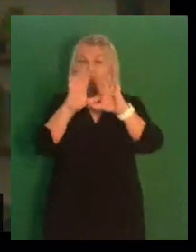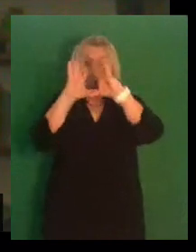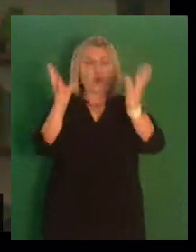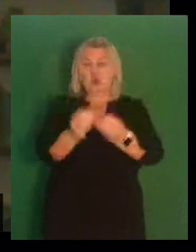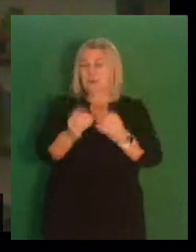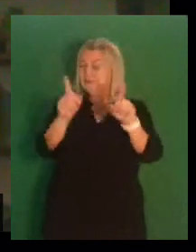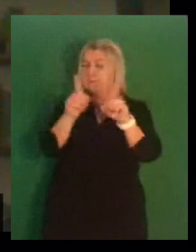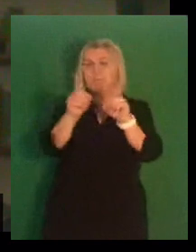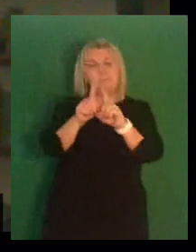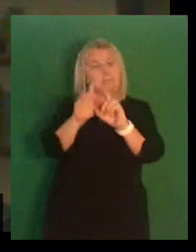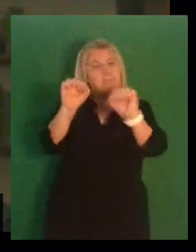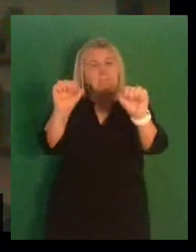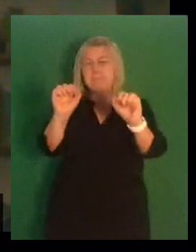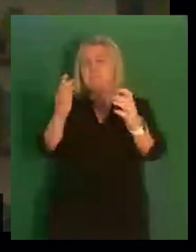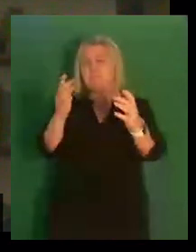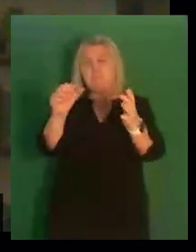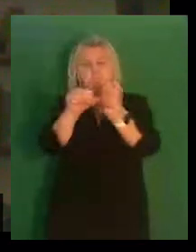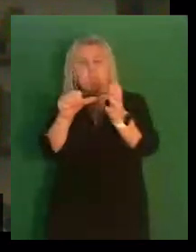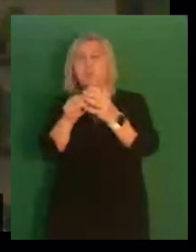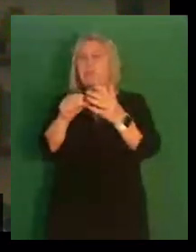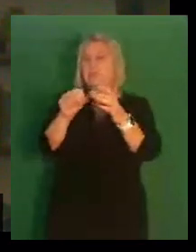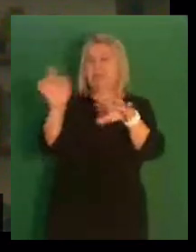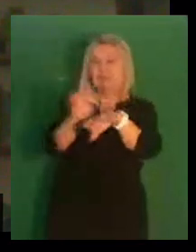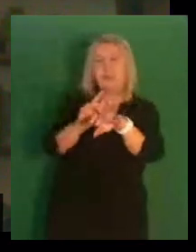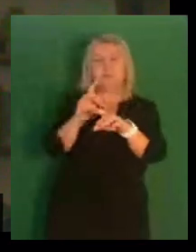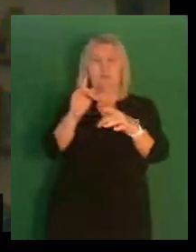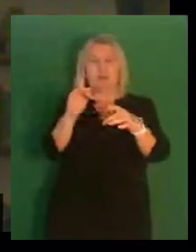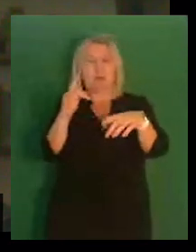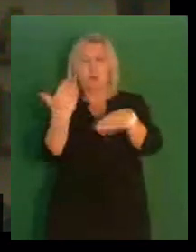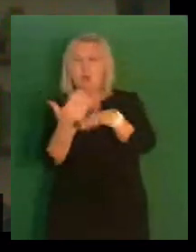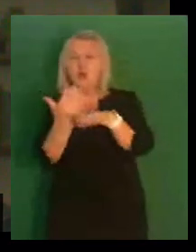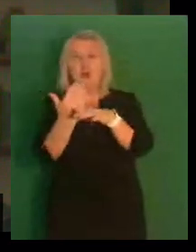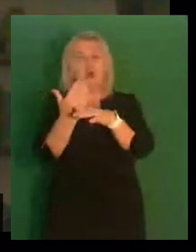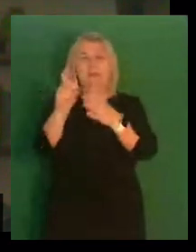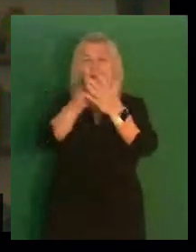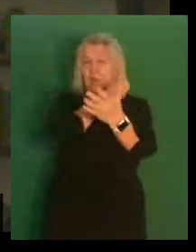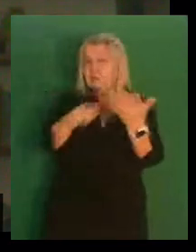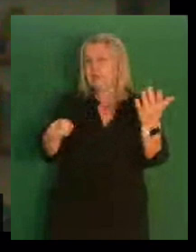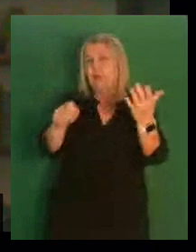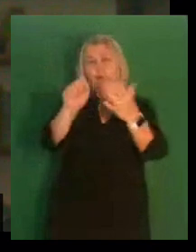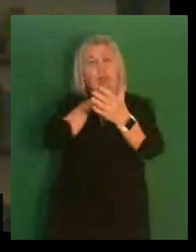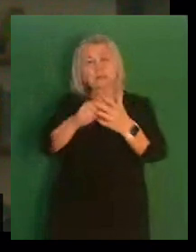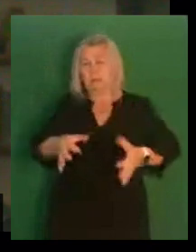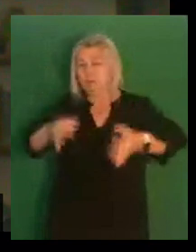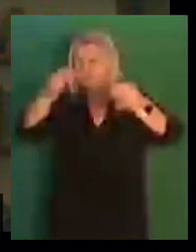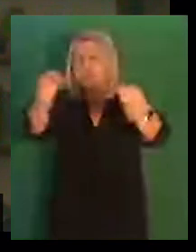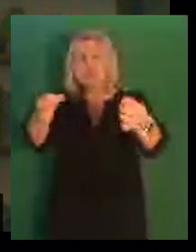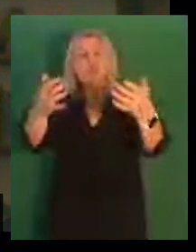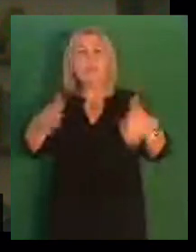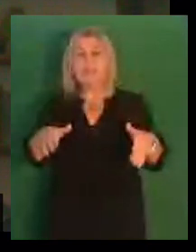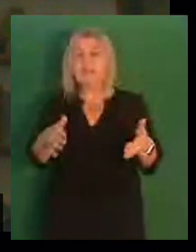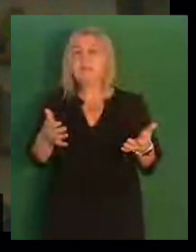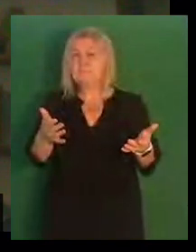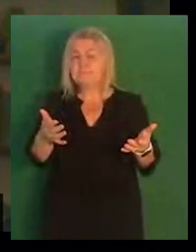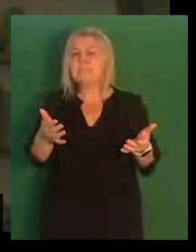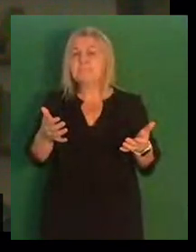situation of having their gigs and their tours being cancelled or indefinitely postponed. And so I think at the point when we